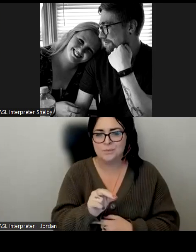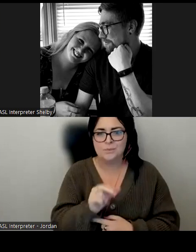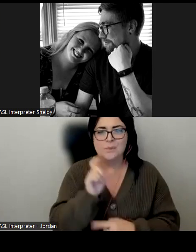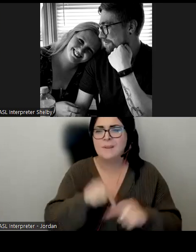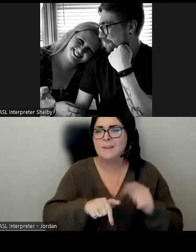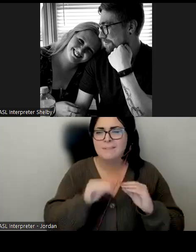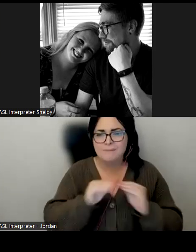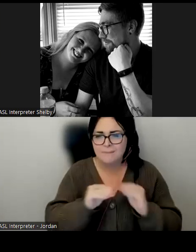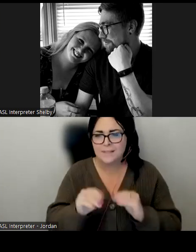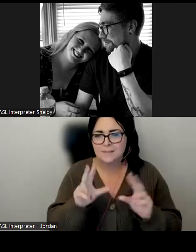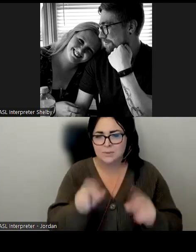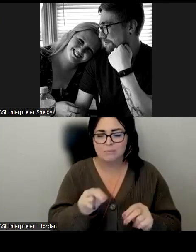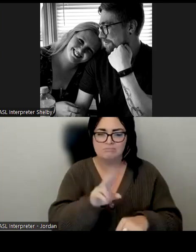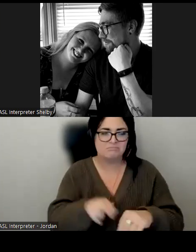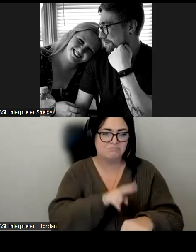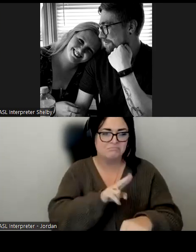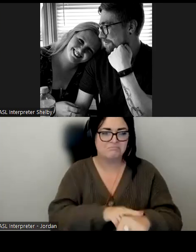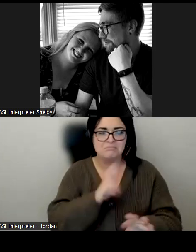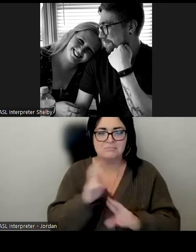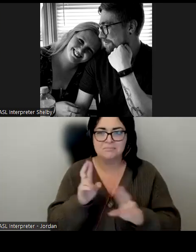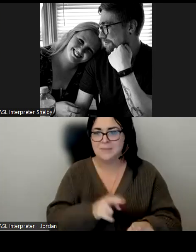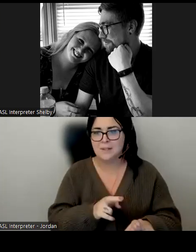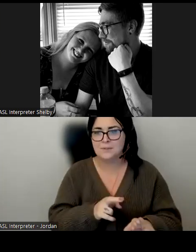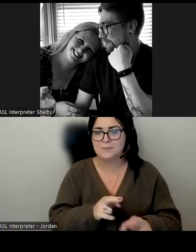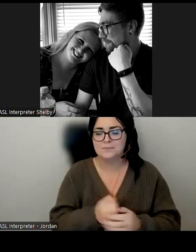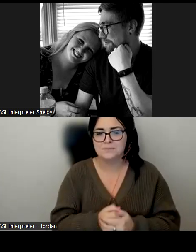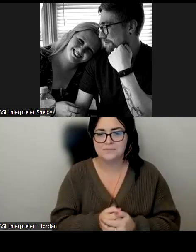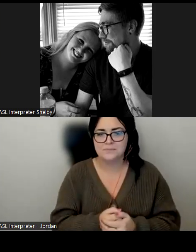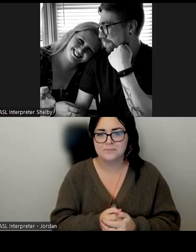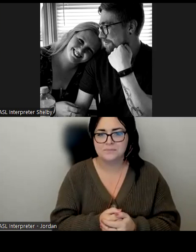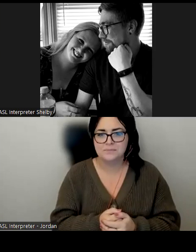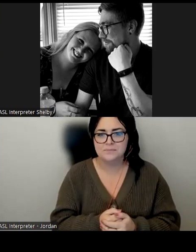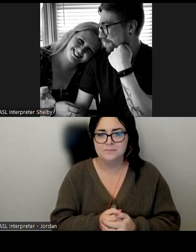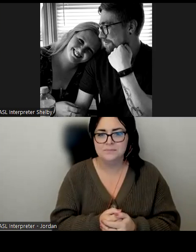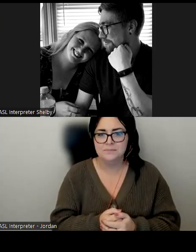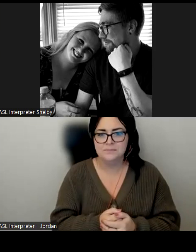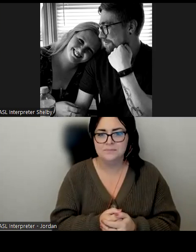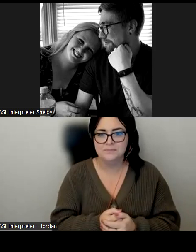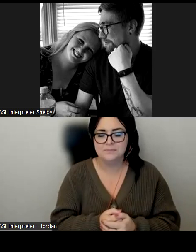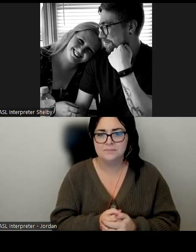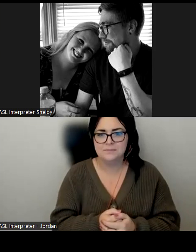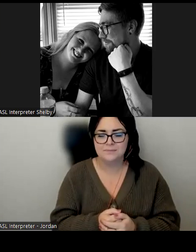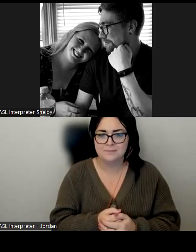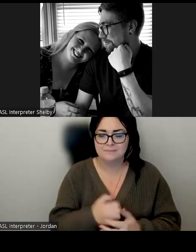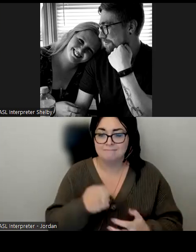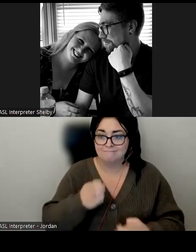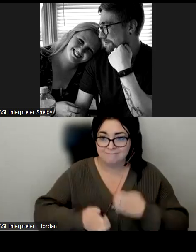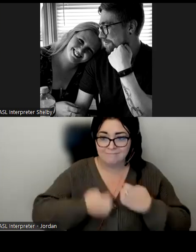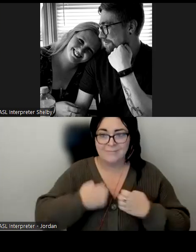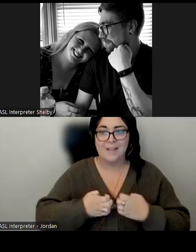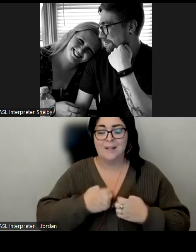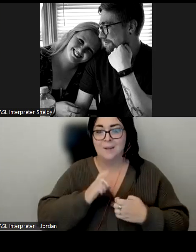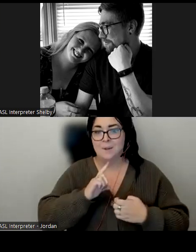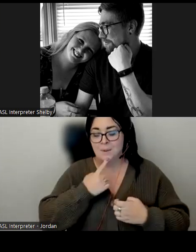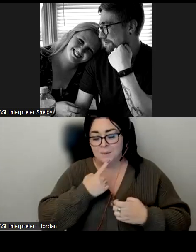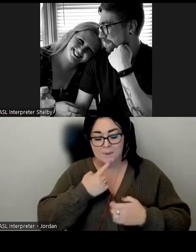fixed. It's a normal part of life and living. It's a very emotionally intense process. It takes a long time. Like